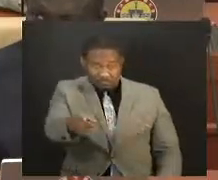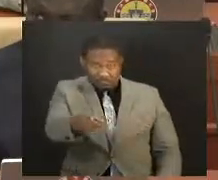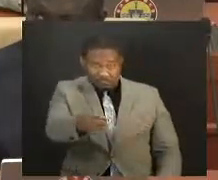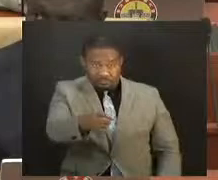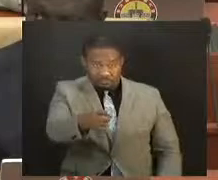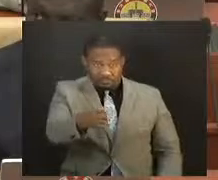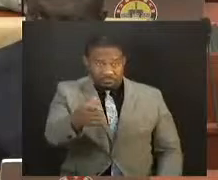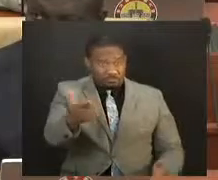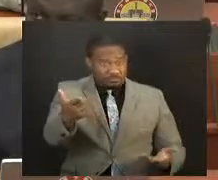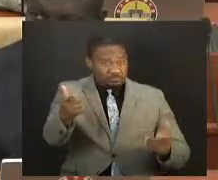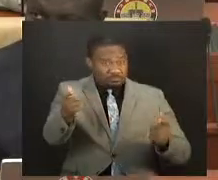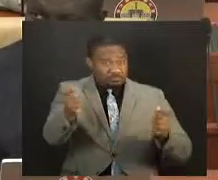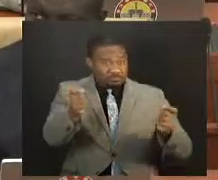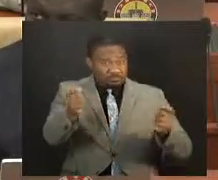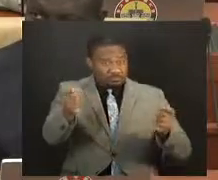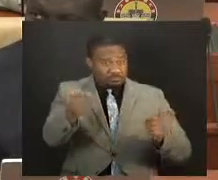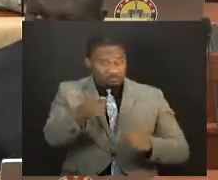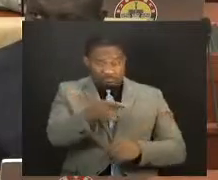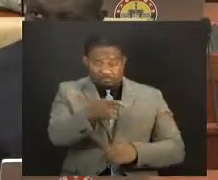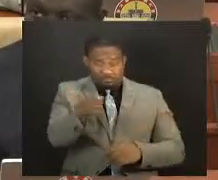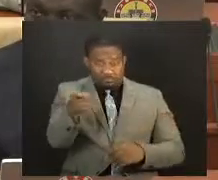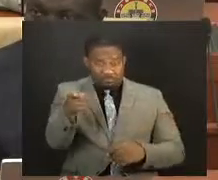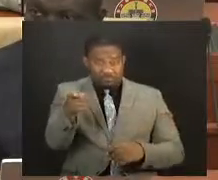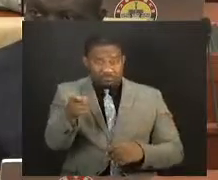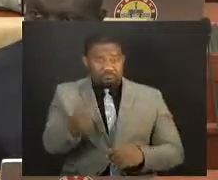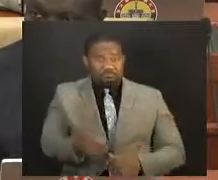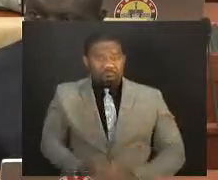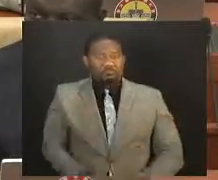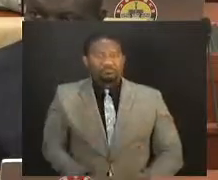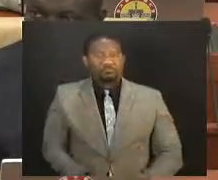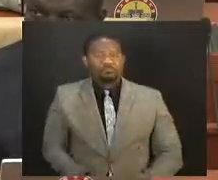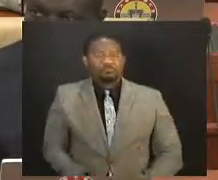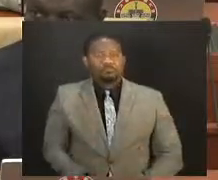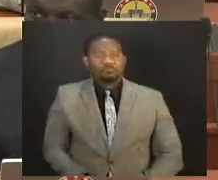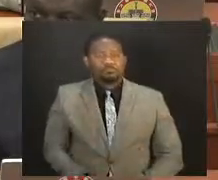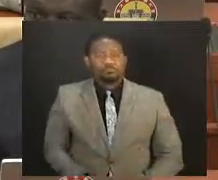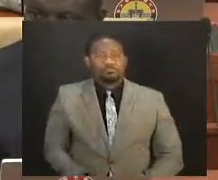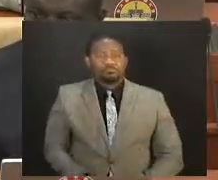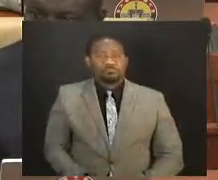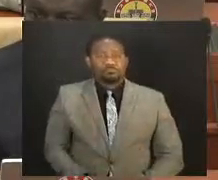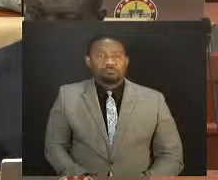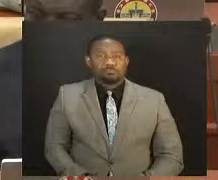the construction of the Bank of Ghana building. Mr. Speaker,